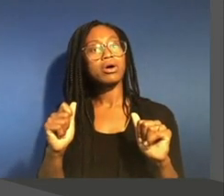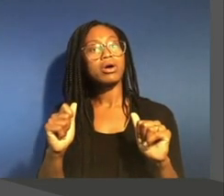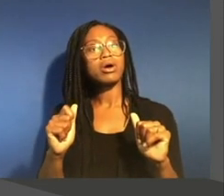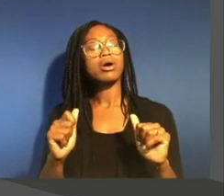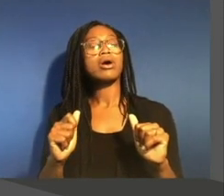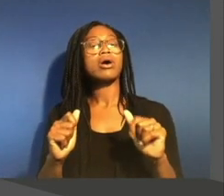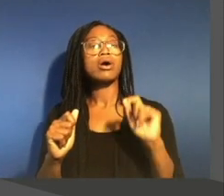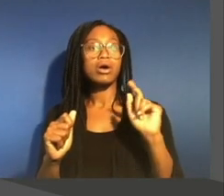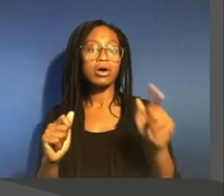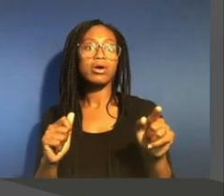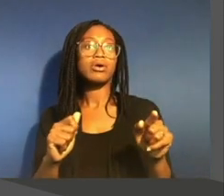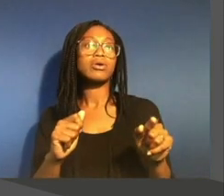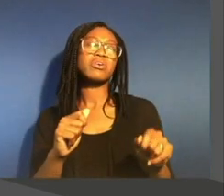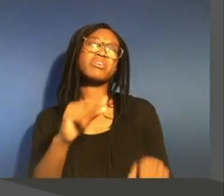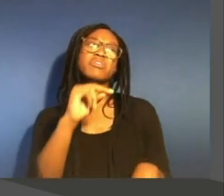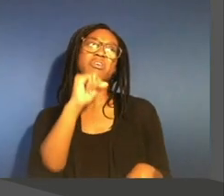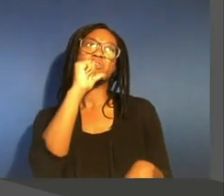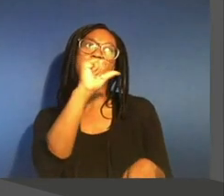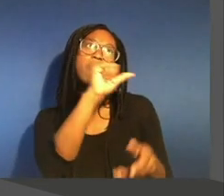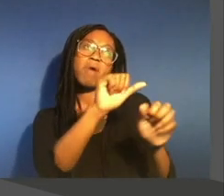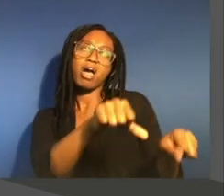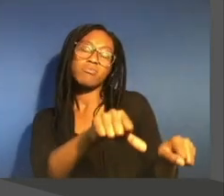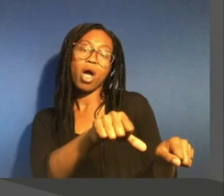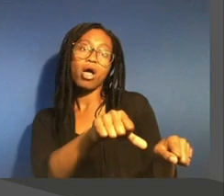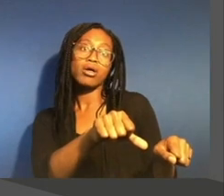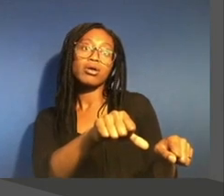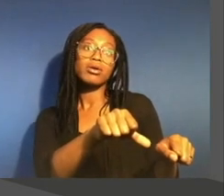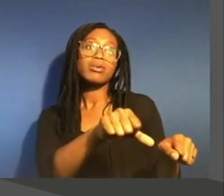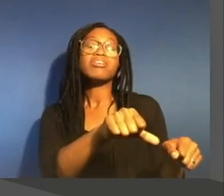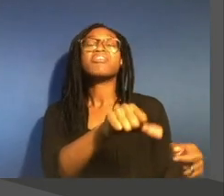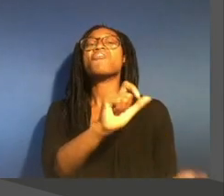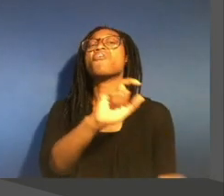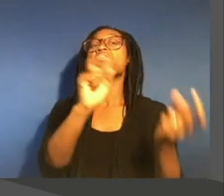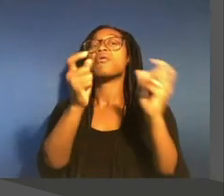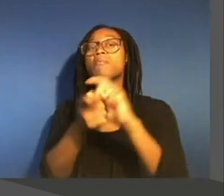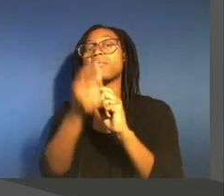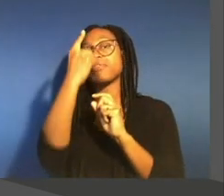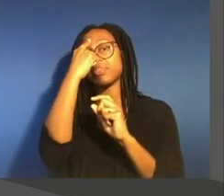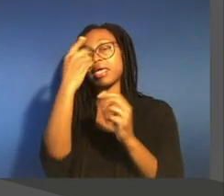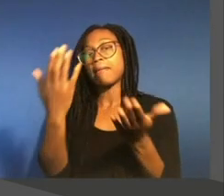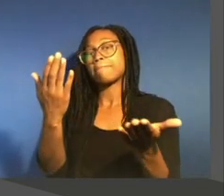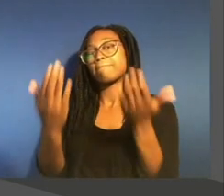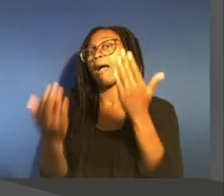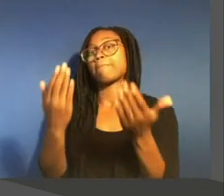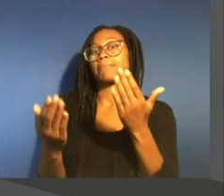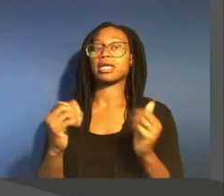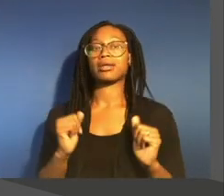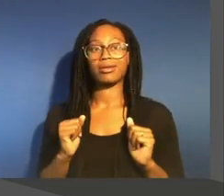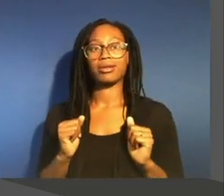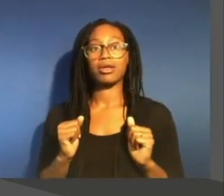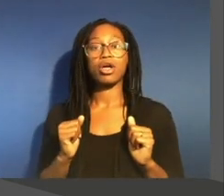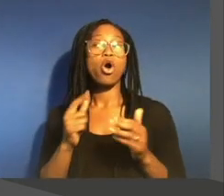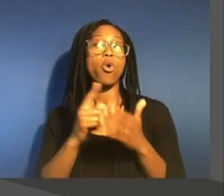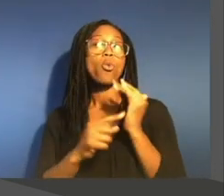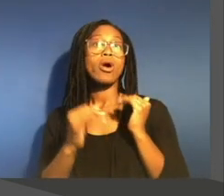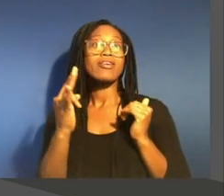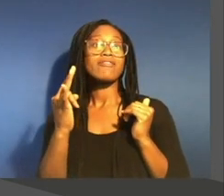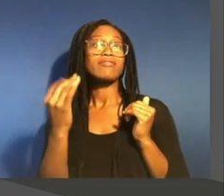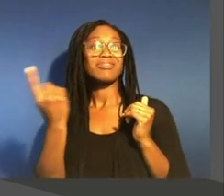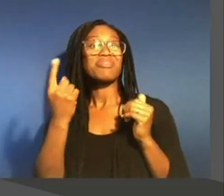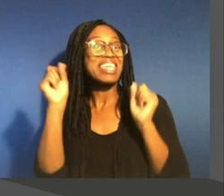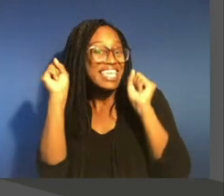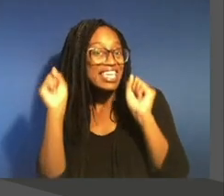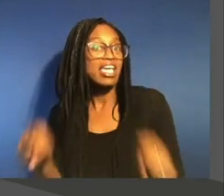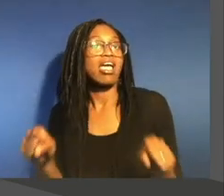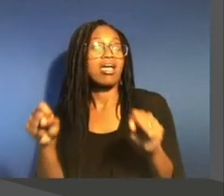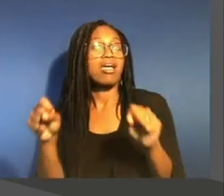not possible, at least into a maybe, something is possible. And that's